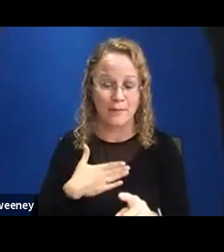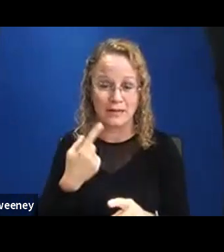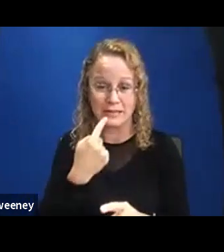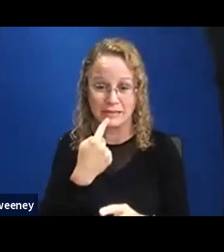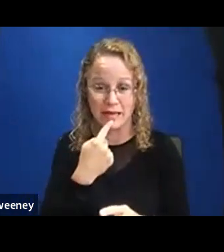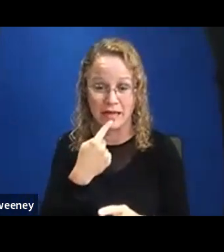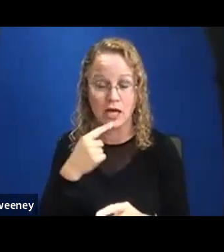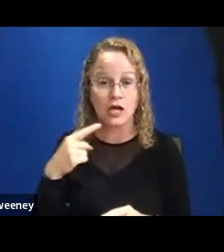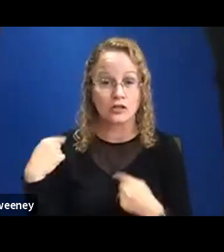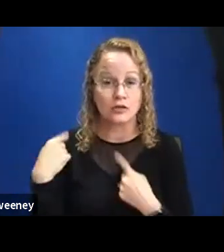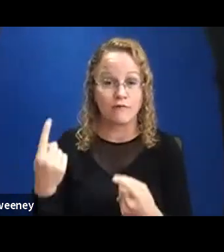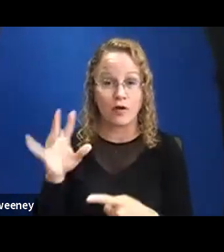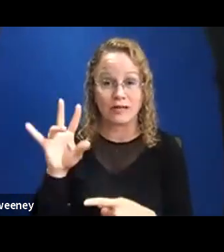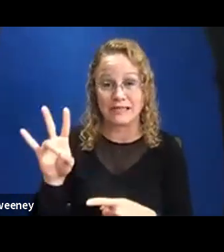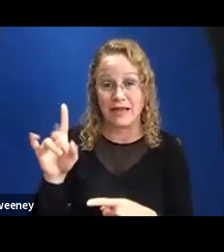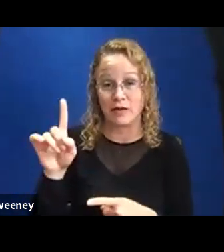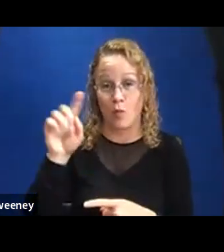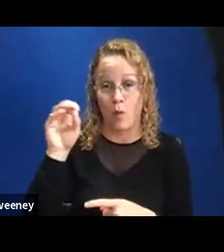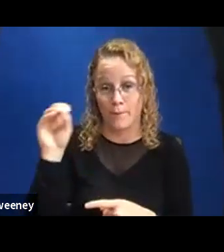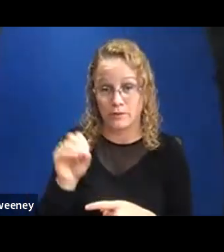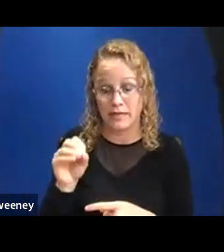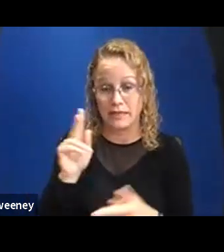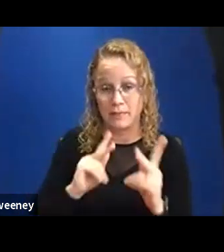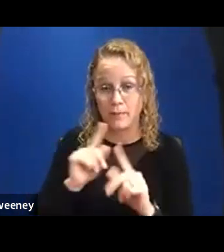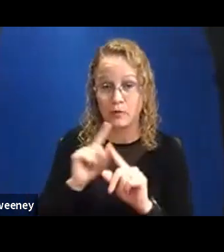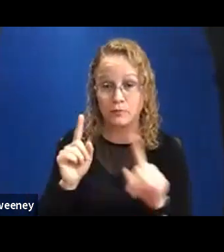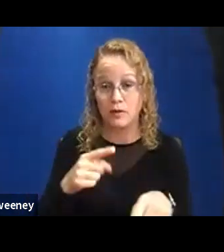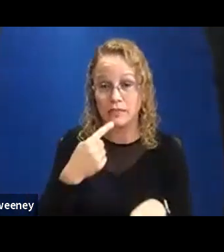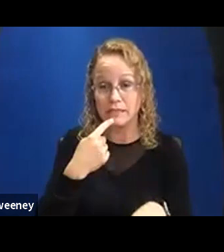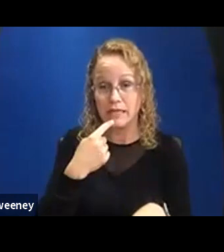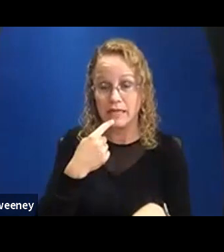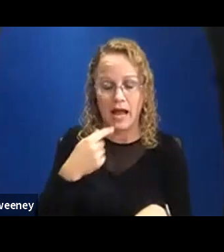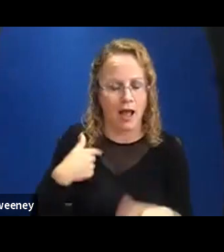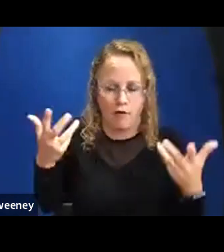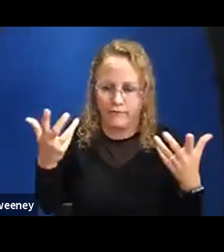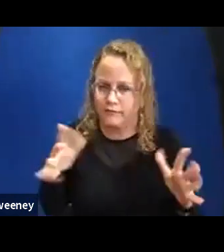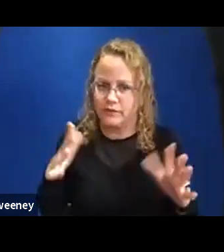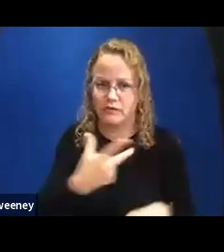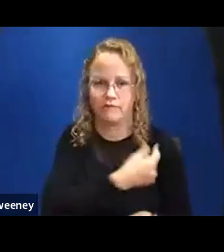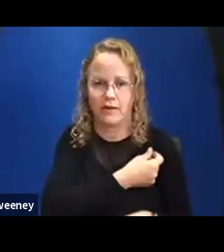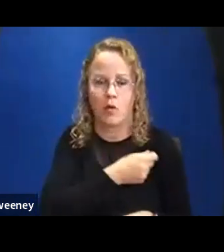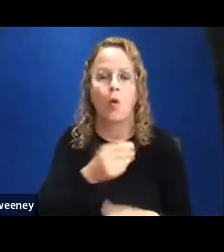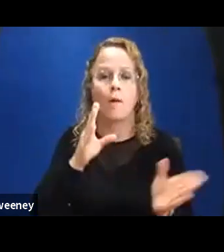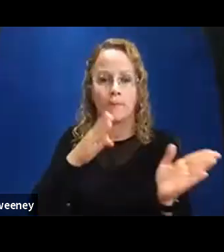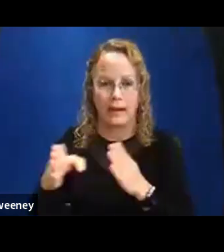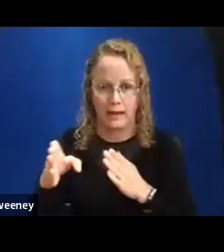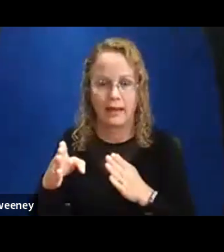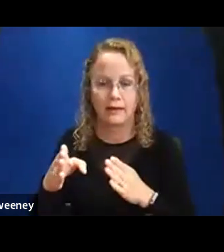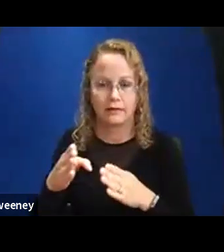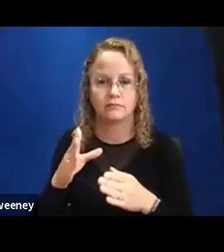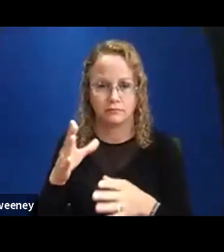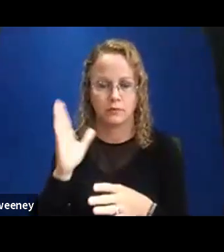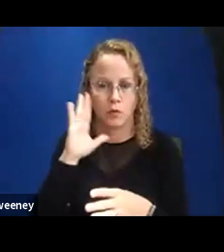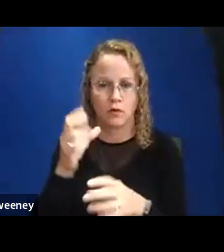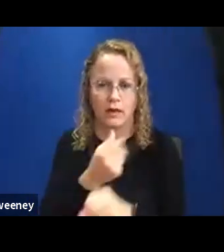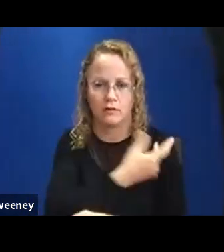so far 71% of the people that responded said, no, I already have and or plan to receive the vaccine. So